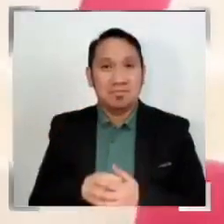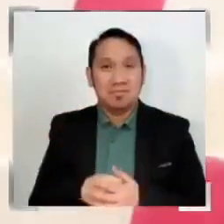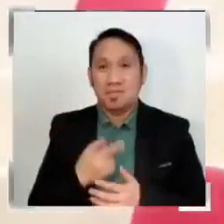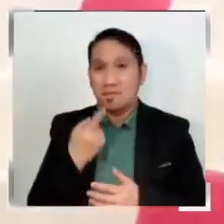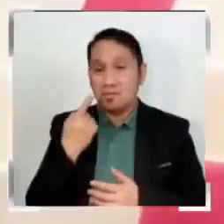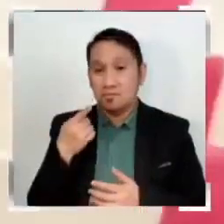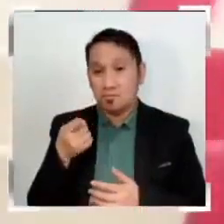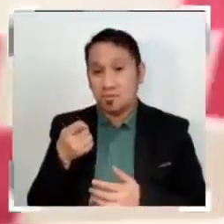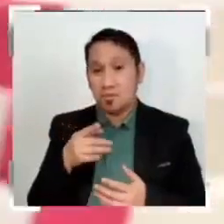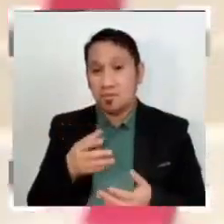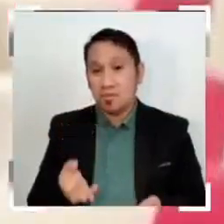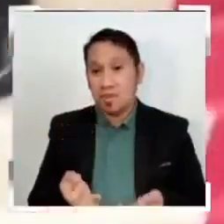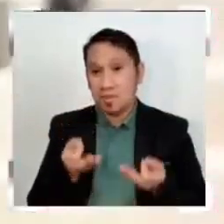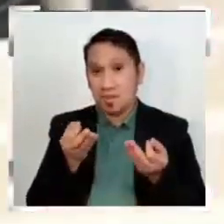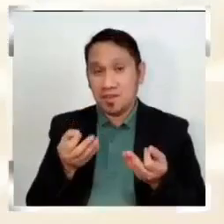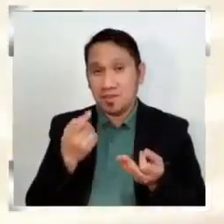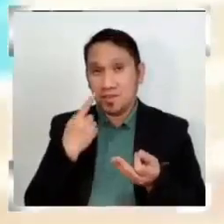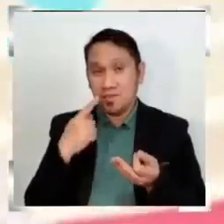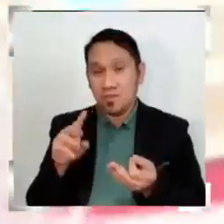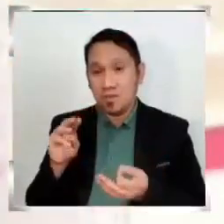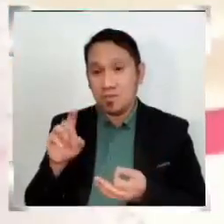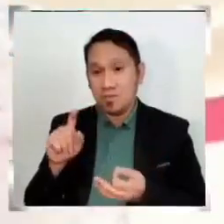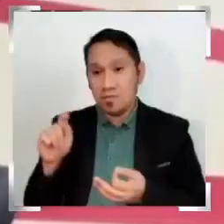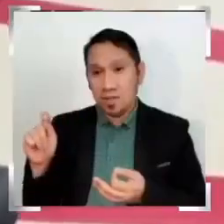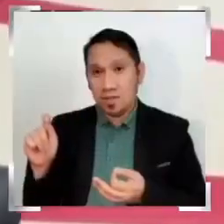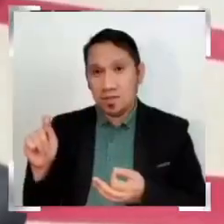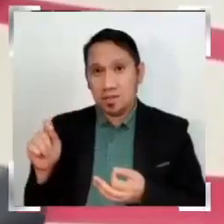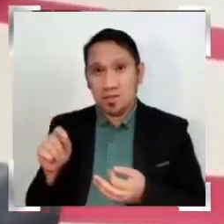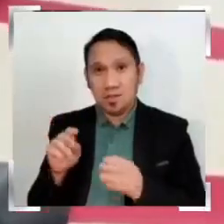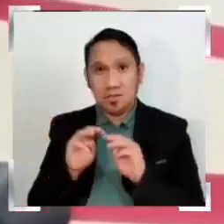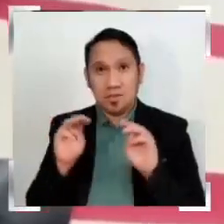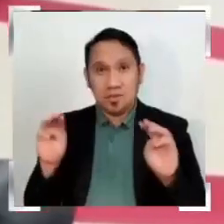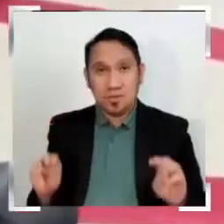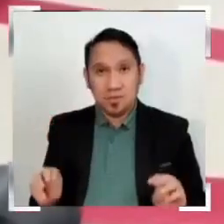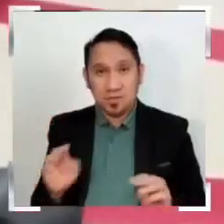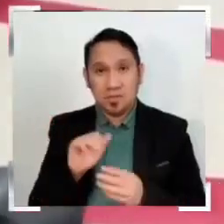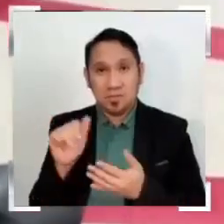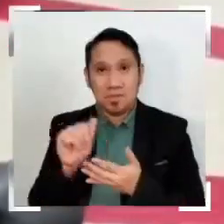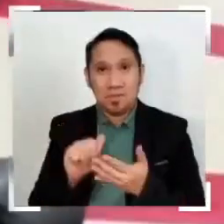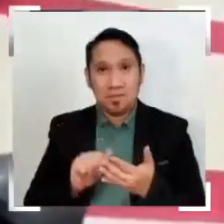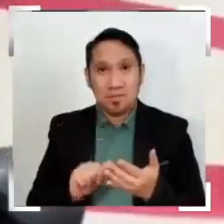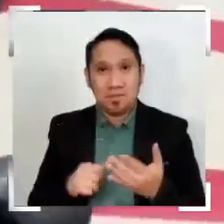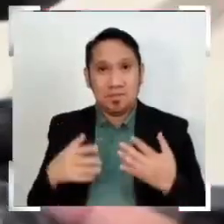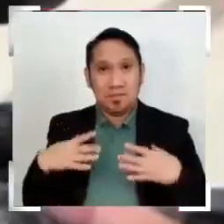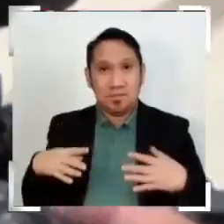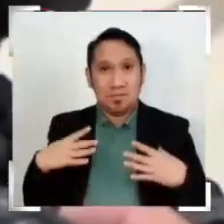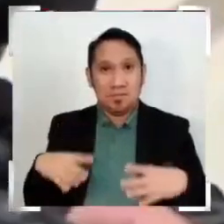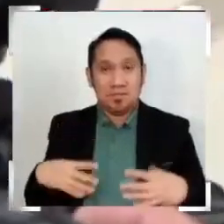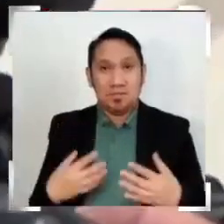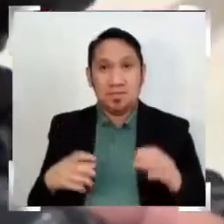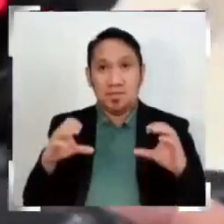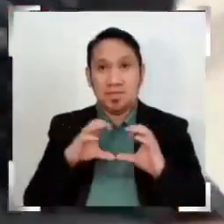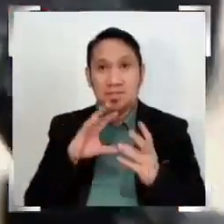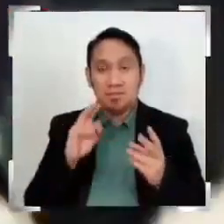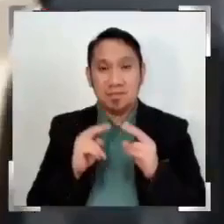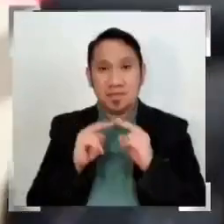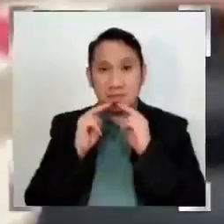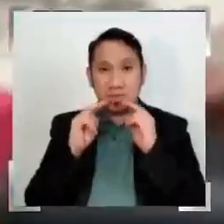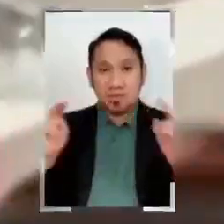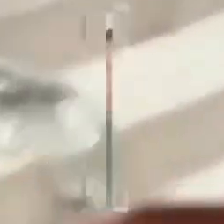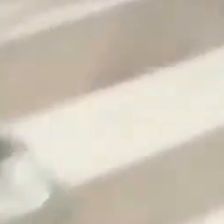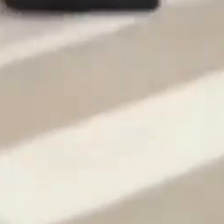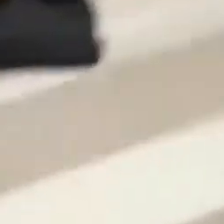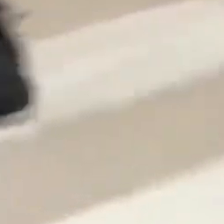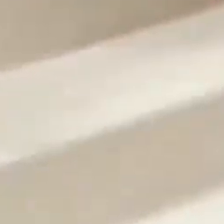of Metropolitan Museum of Art's Costume Institute sa New York City. Para sa GMA Integrated News, Obri